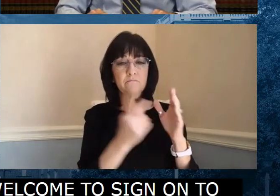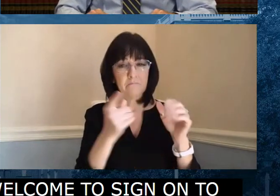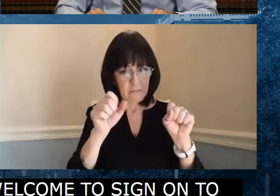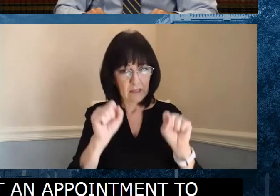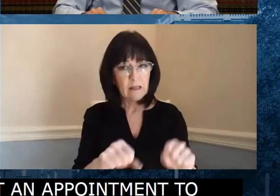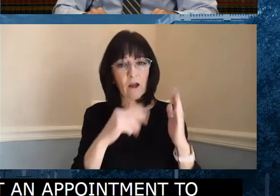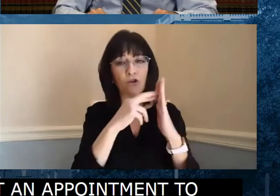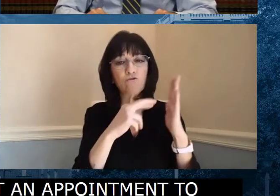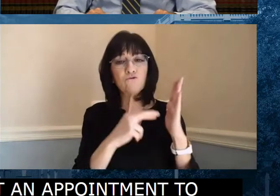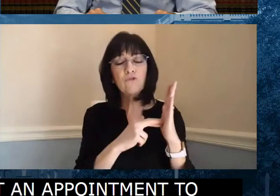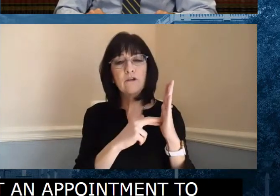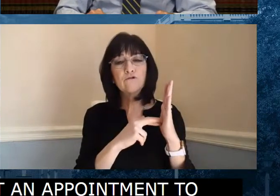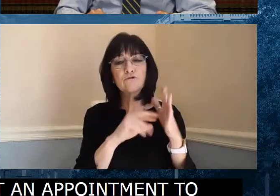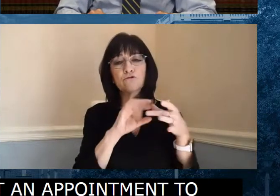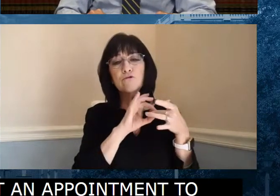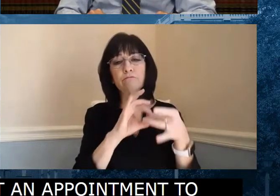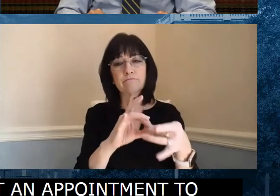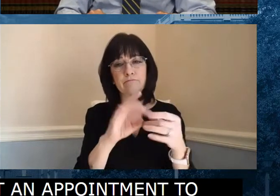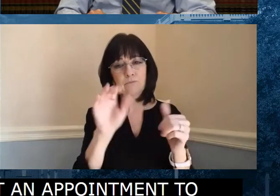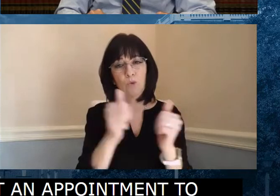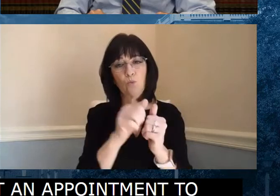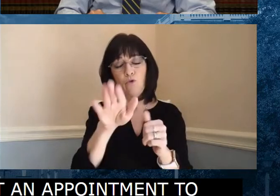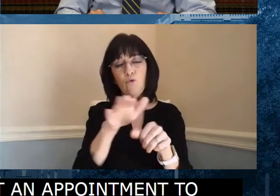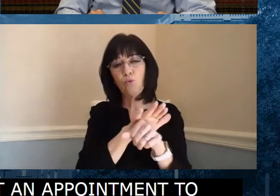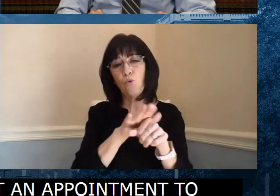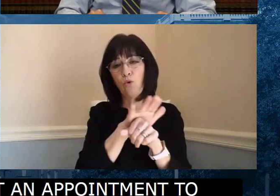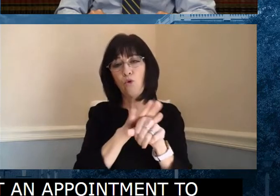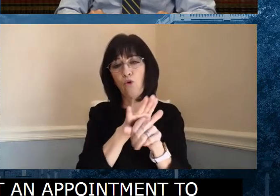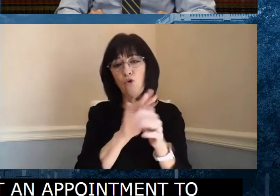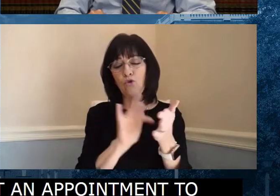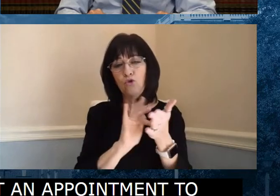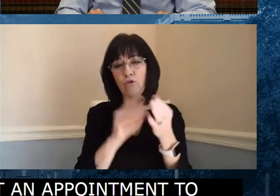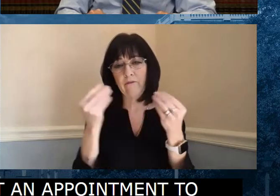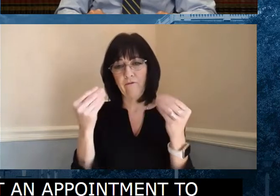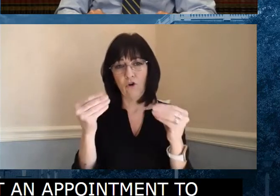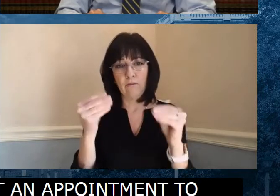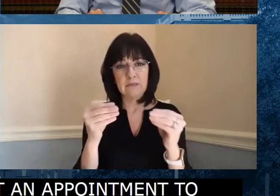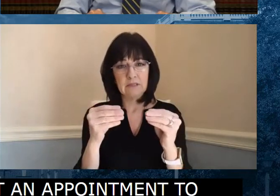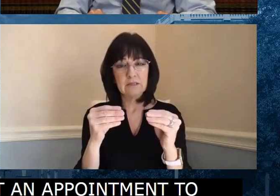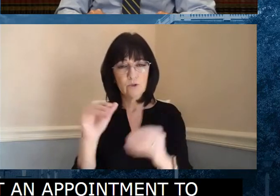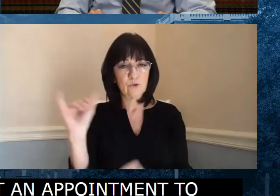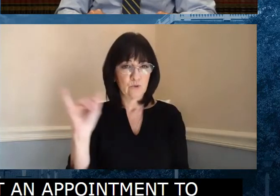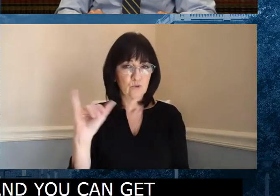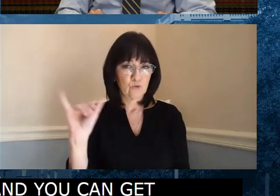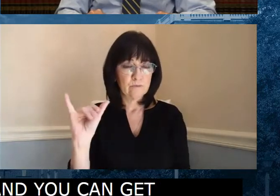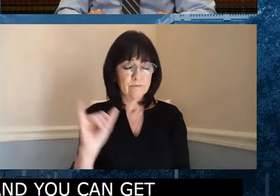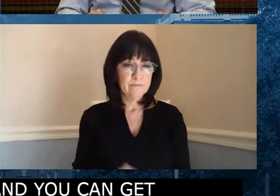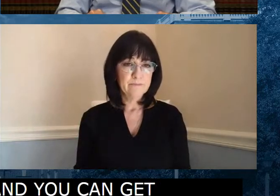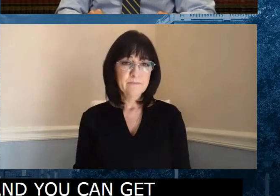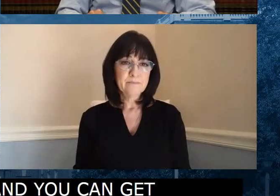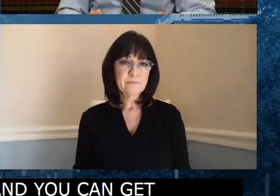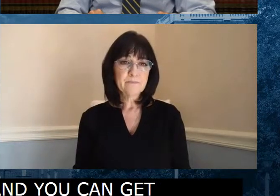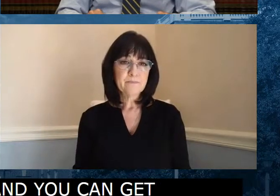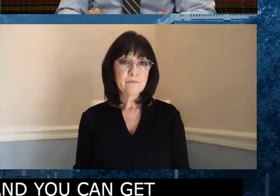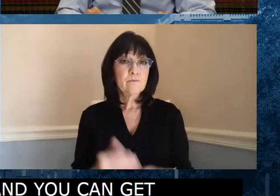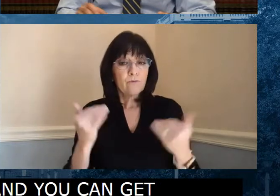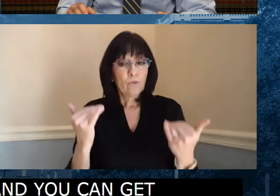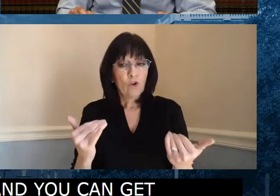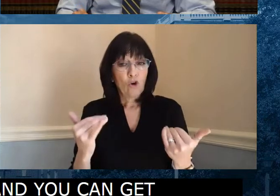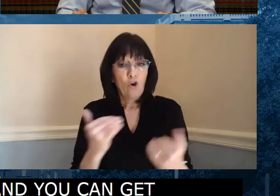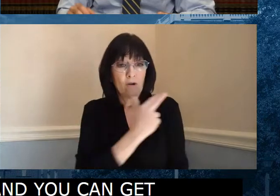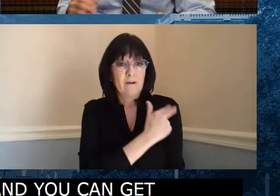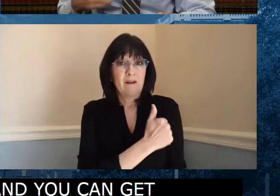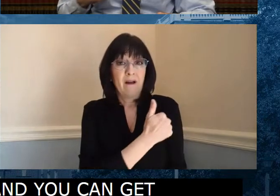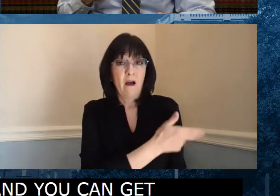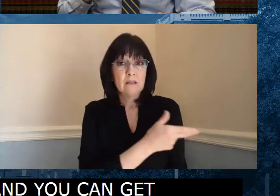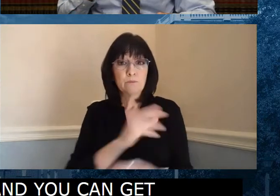local pharmacy on their pharmacy registration sites as well. Current hospitalizations, you can